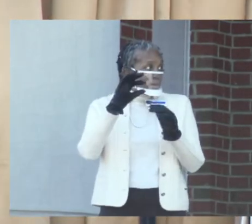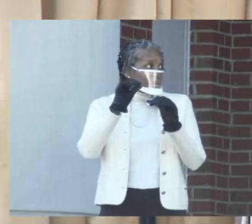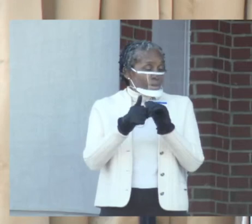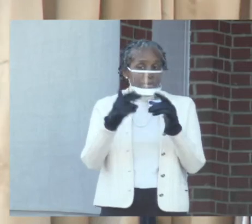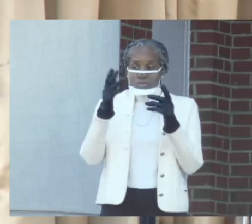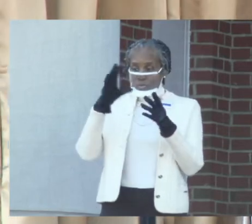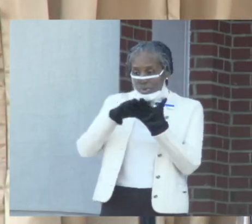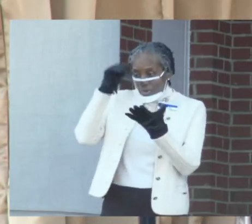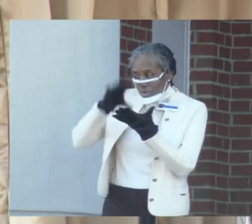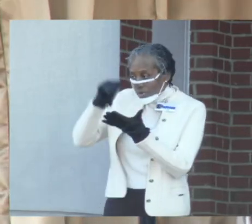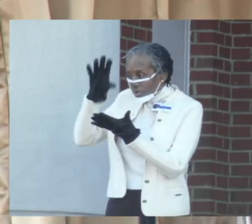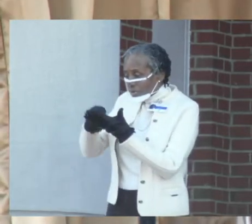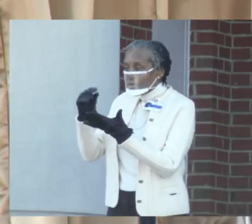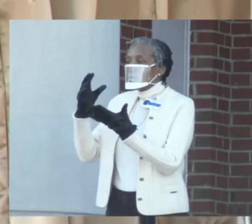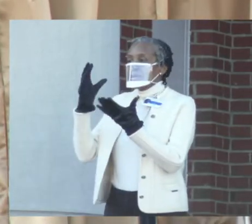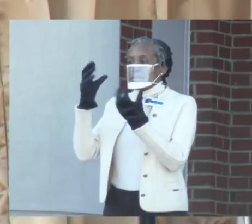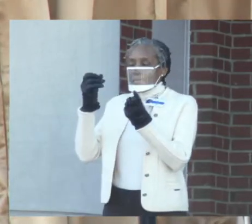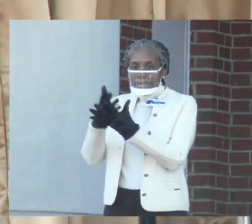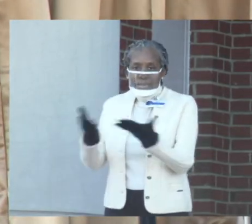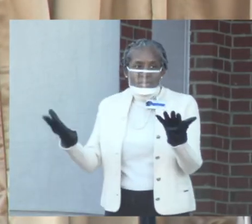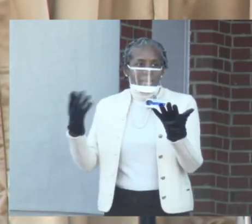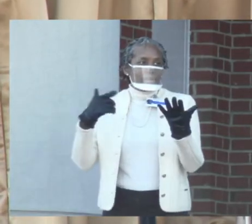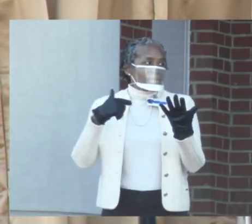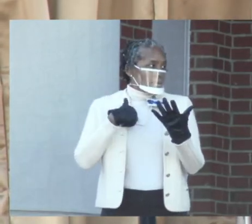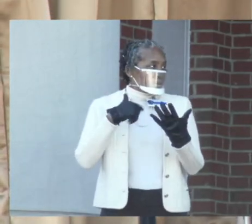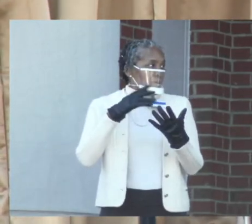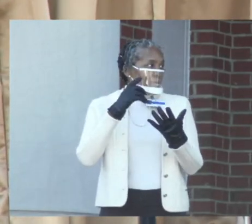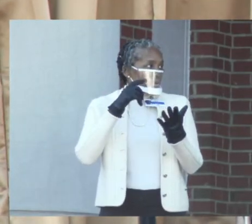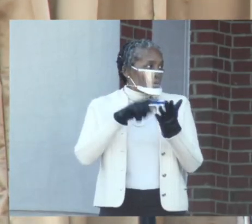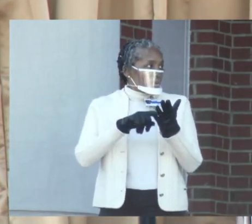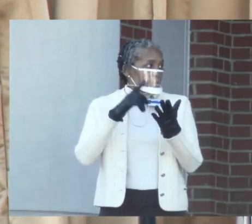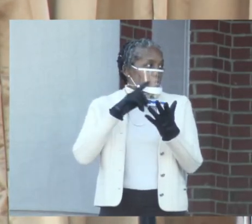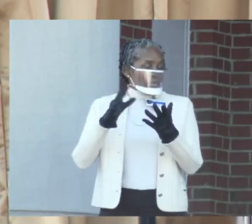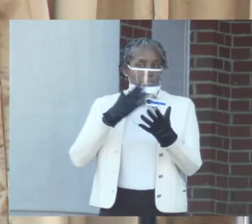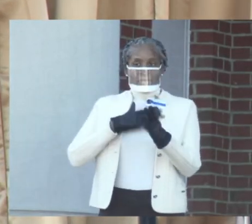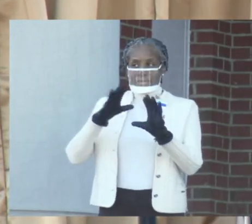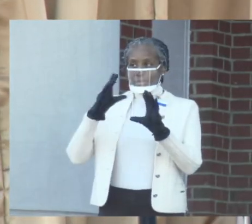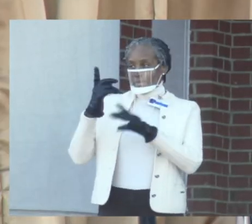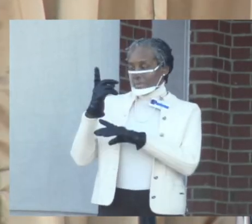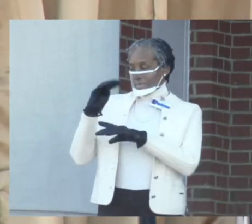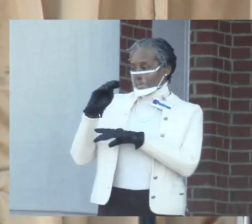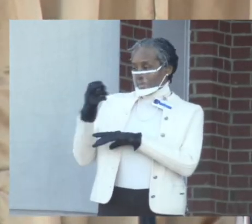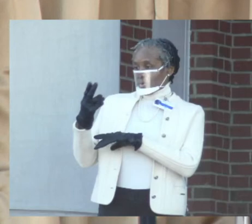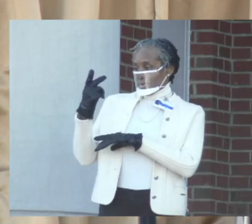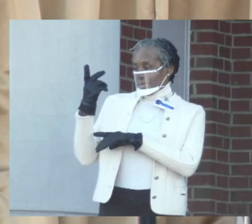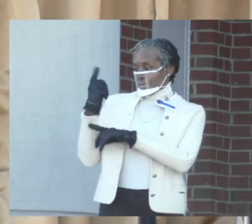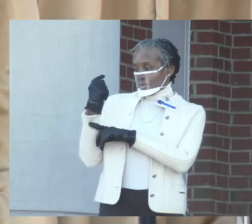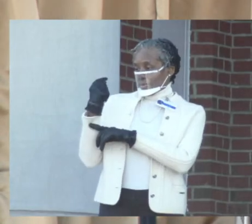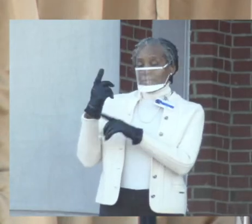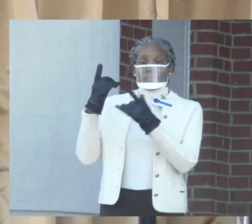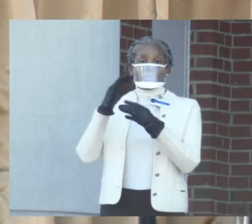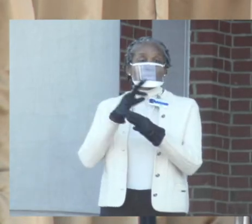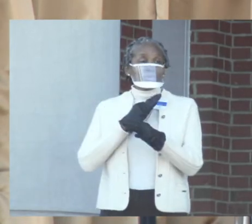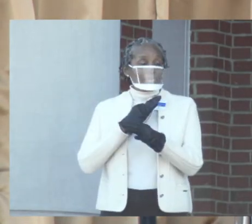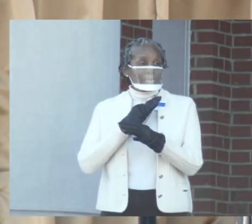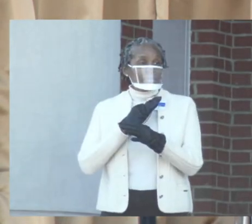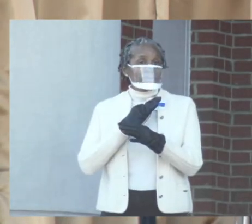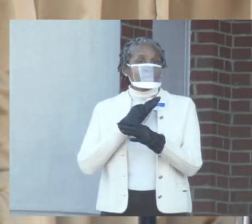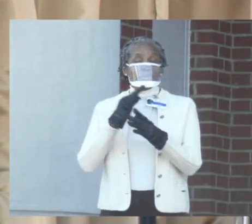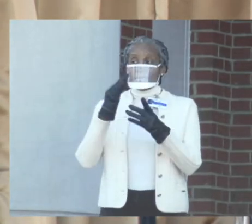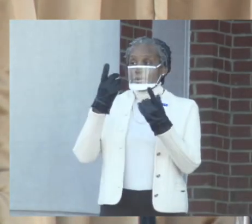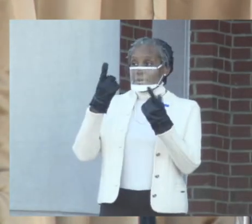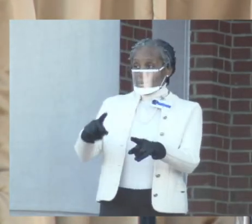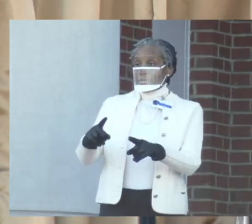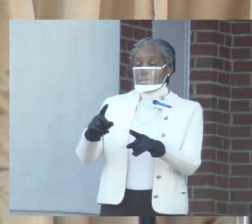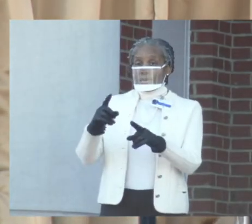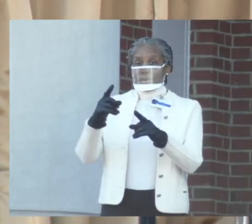need to. I honestly didn't know what Zoom or WebEx was before March of last year. But the curious nature